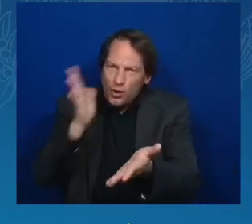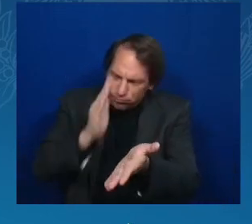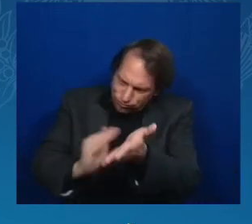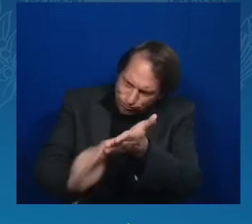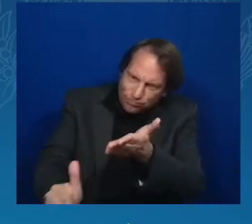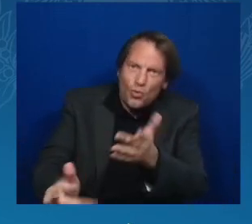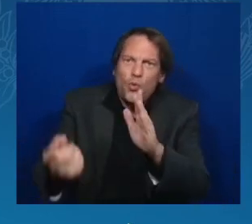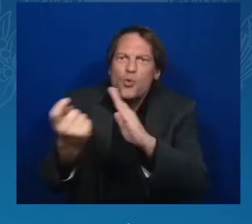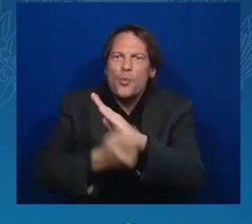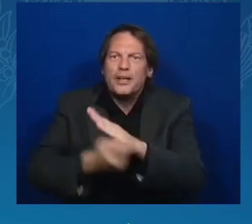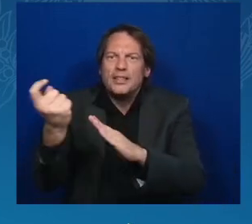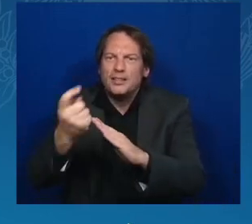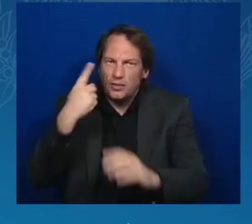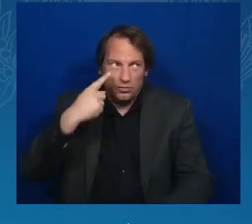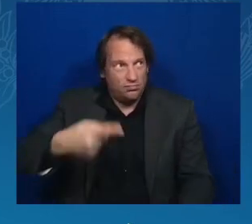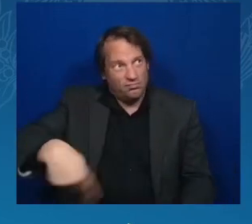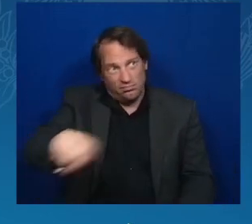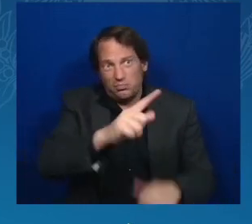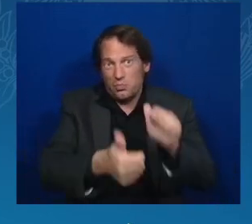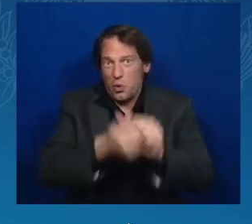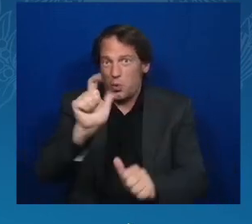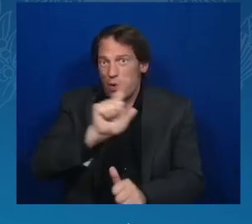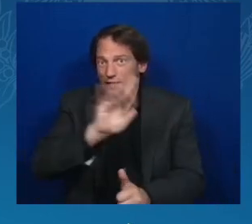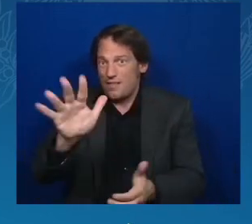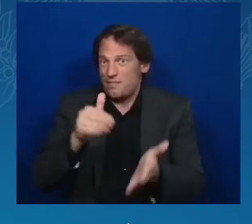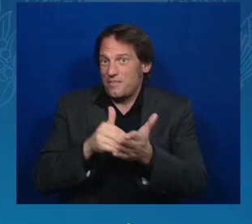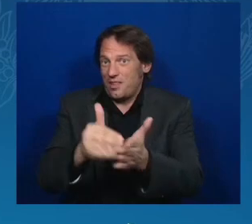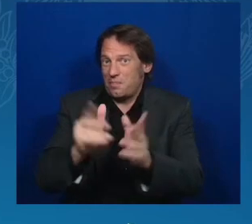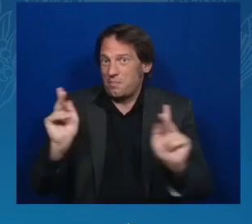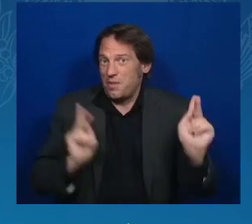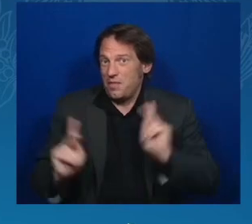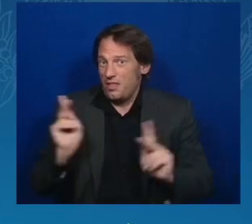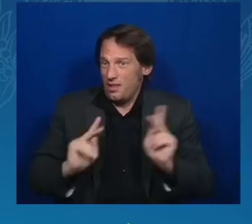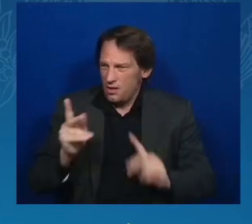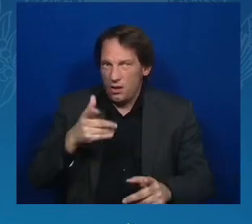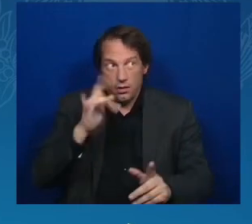approach. And to see if you could be eligible, I would urge everyone to go to